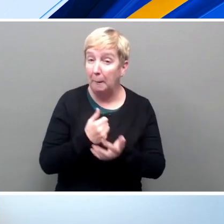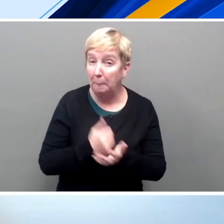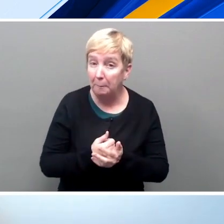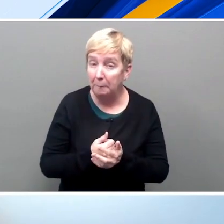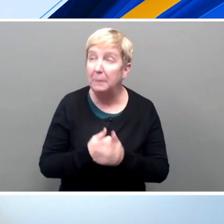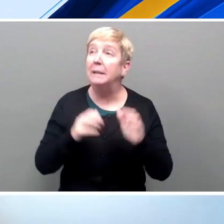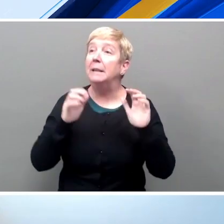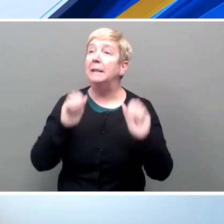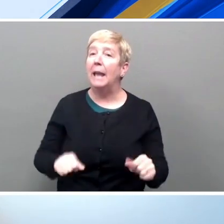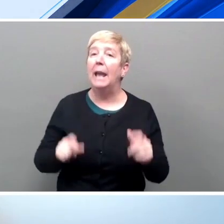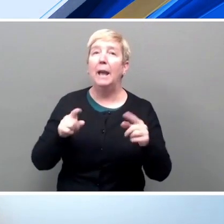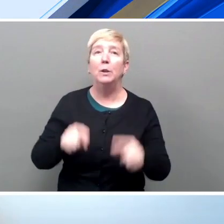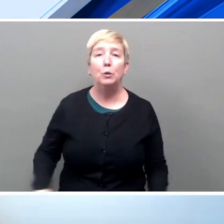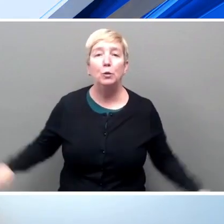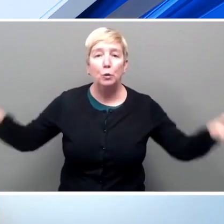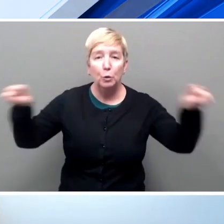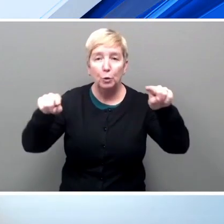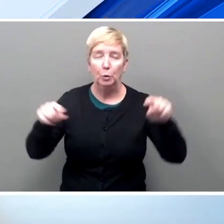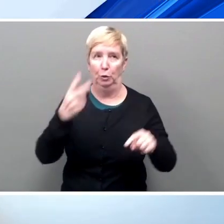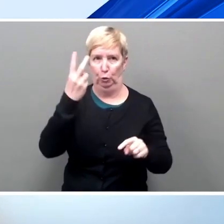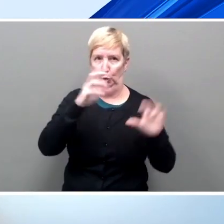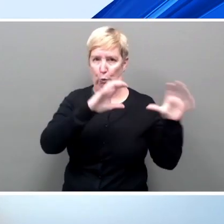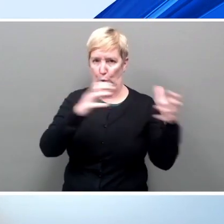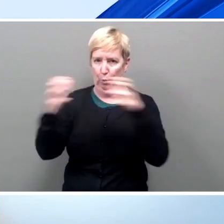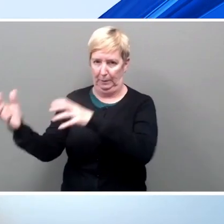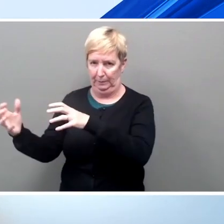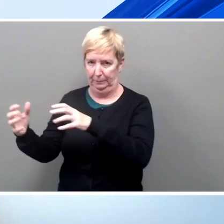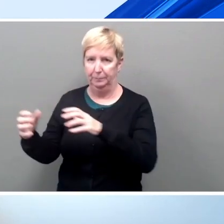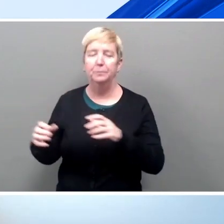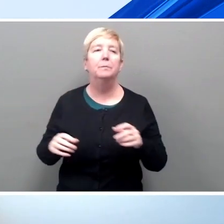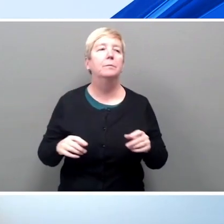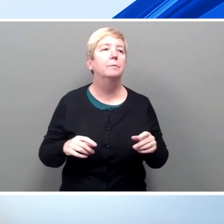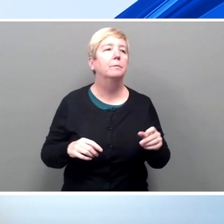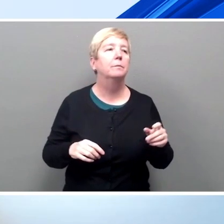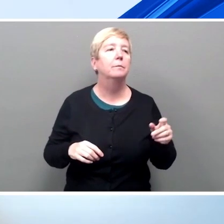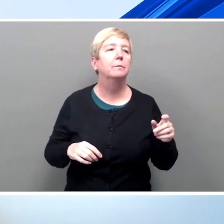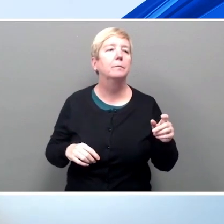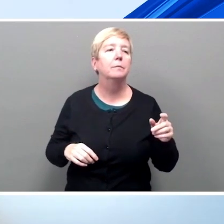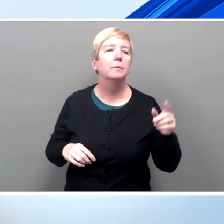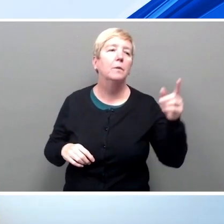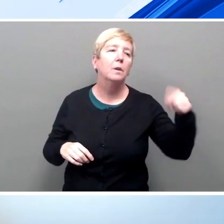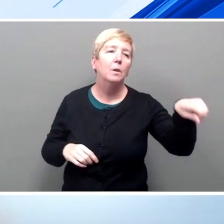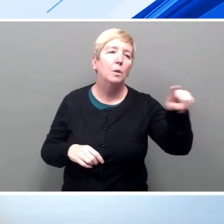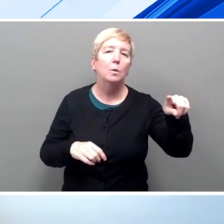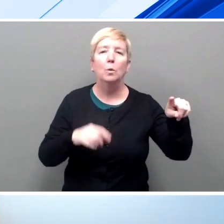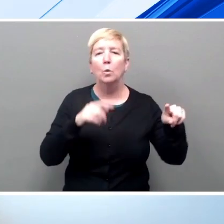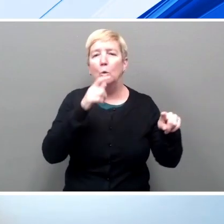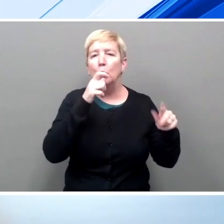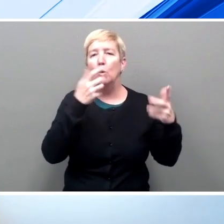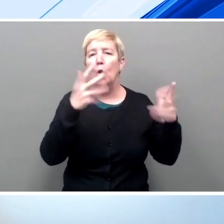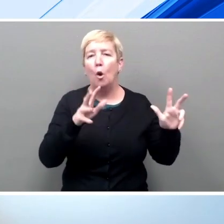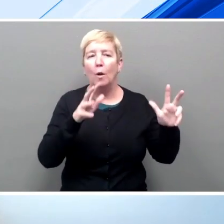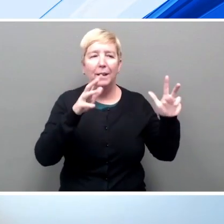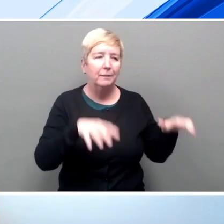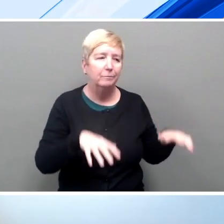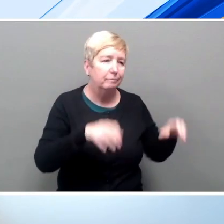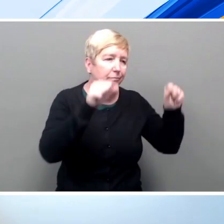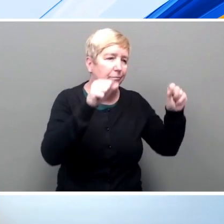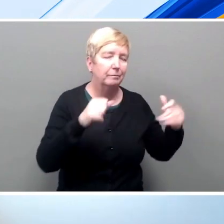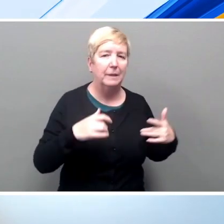you folks, two groups. Those of you who have done annual events and have like